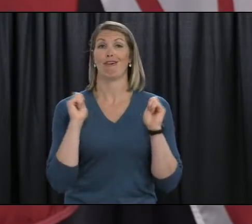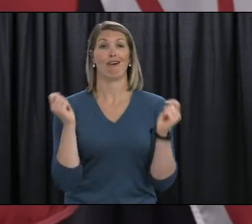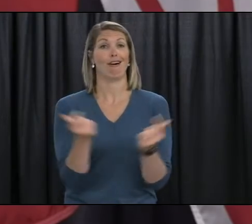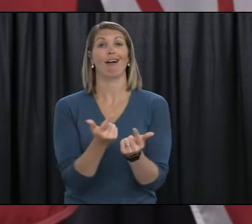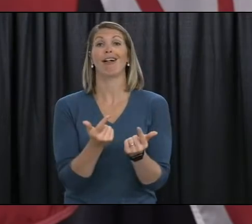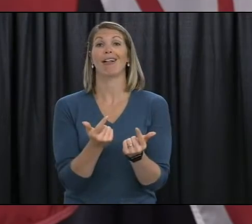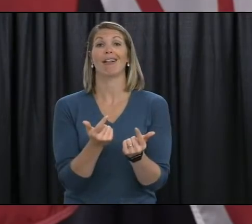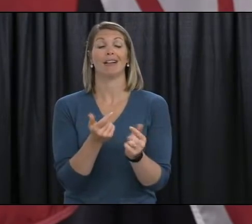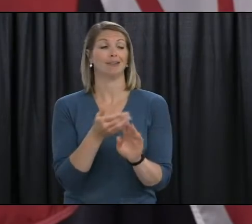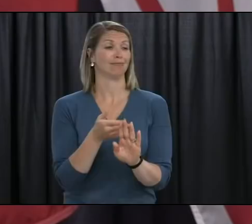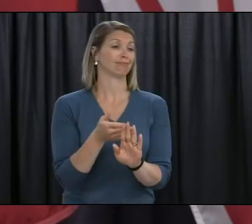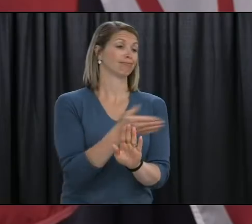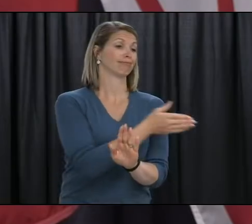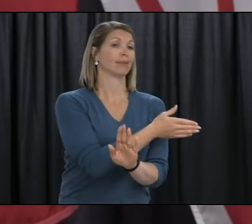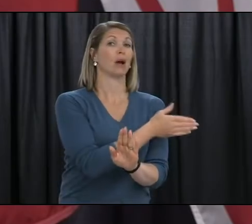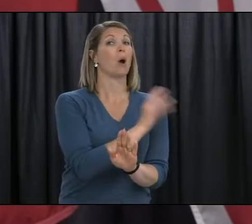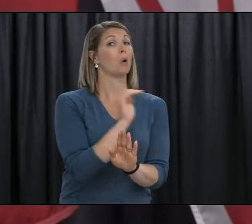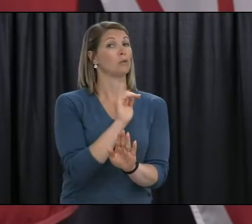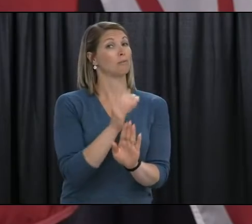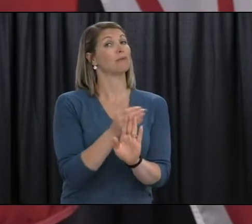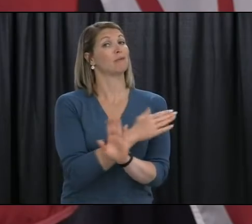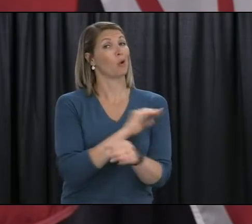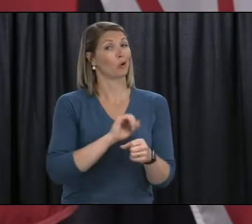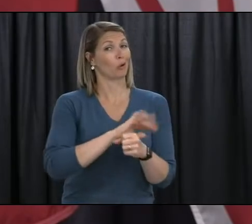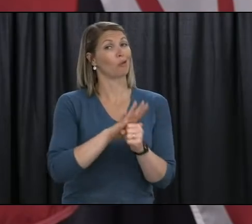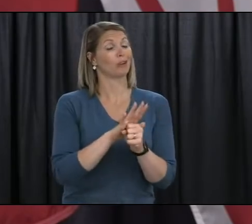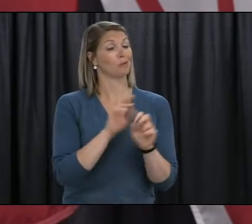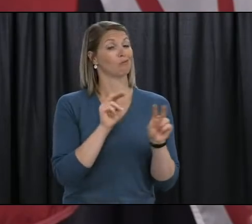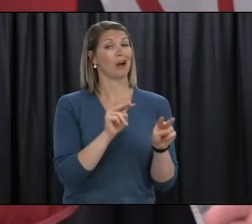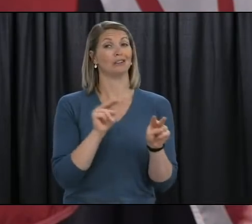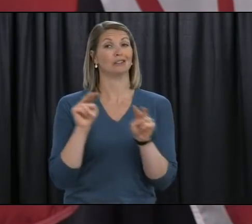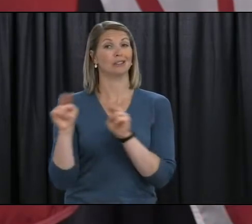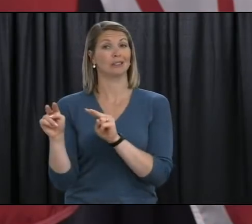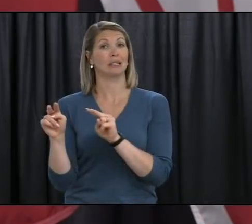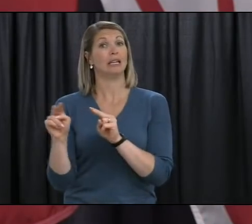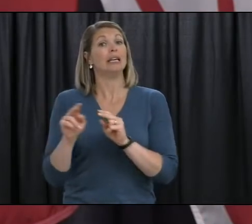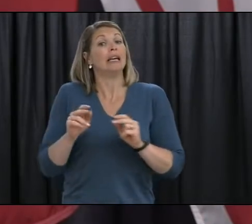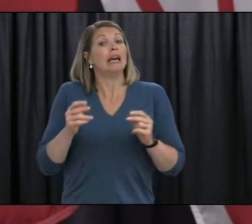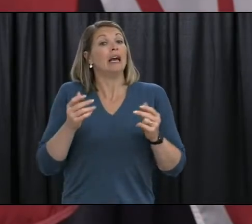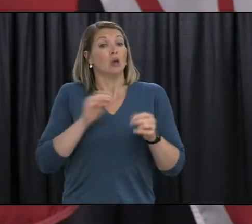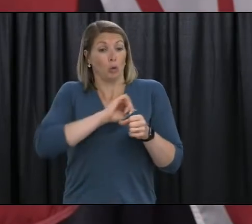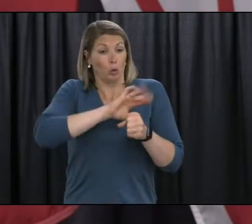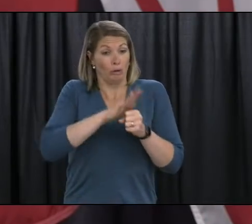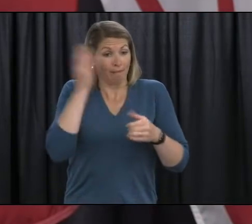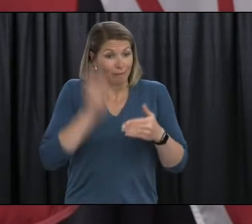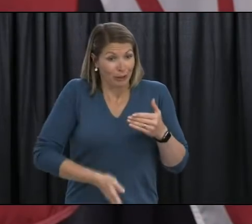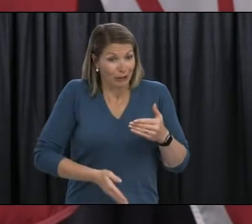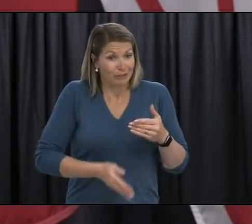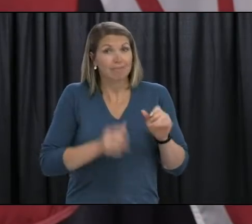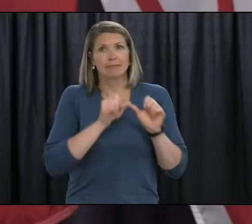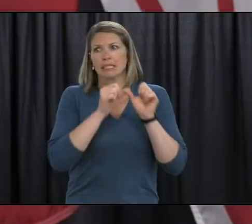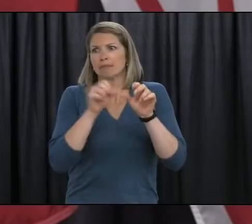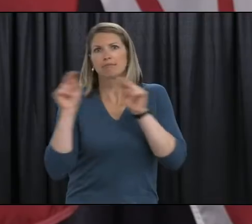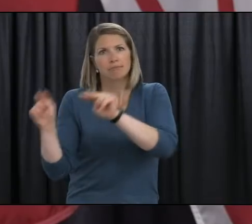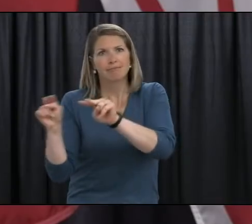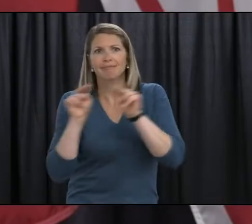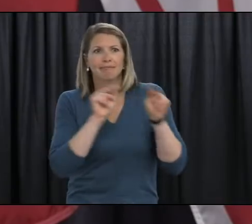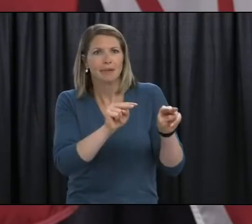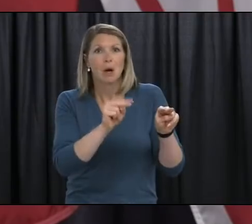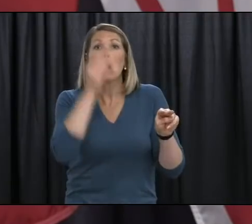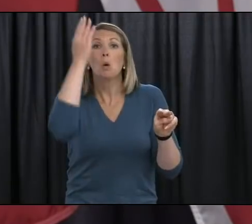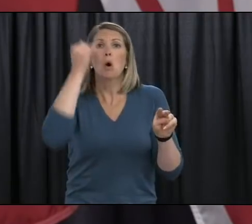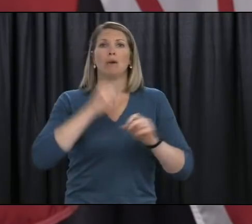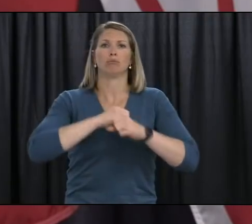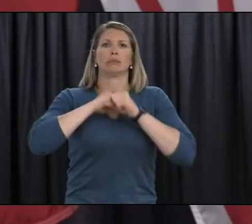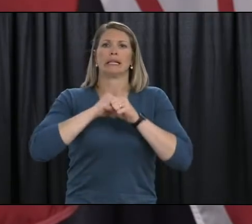ongoing and in place pre-COVID, during COVID, and post-COVID. And we do that to protect the residents